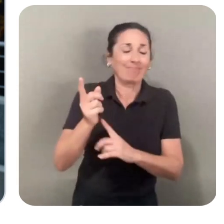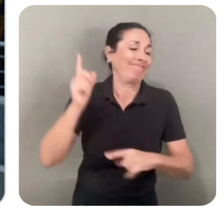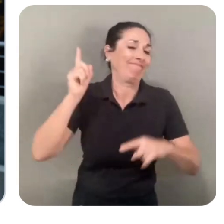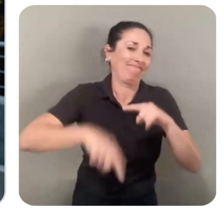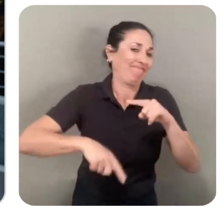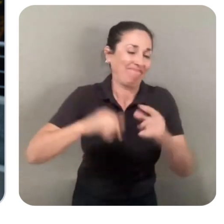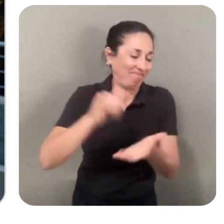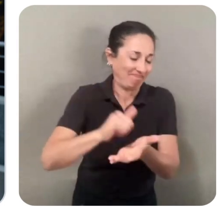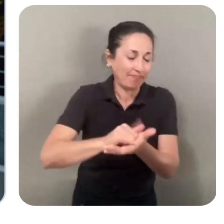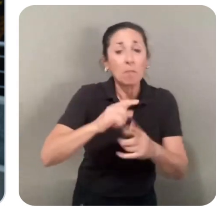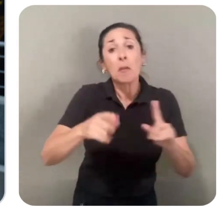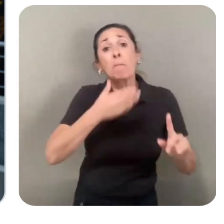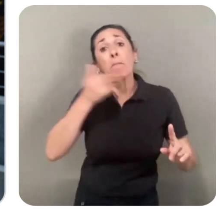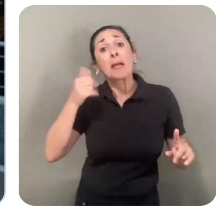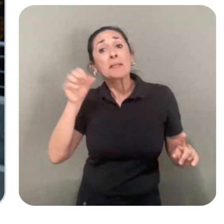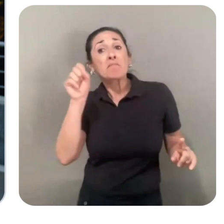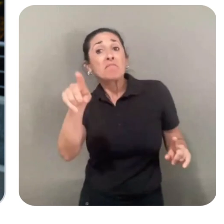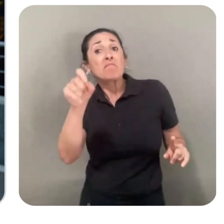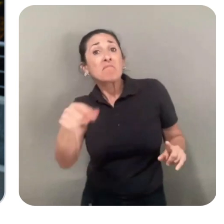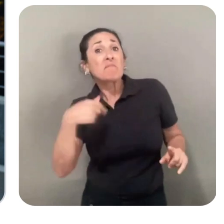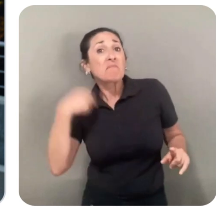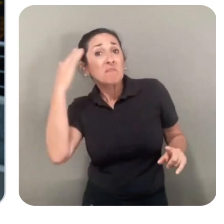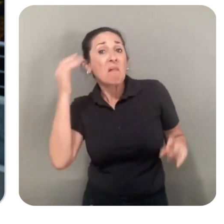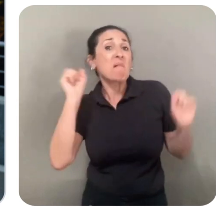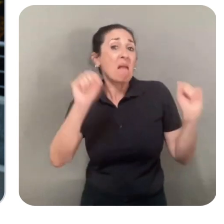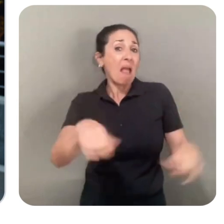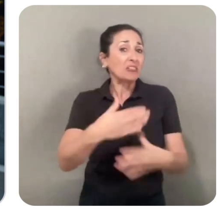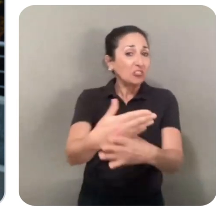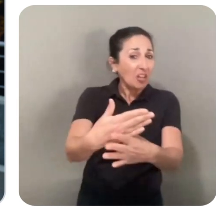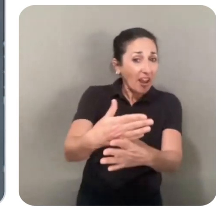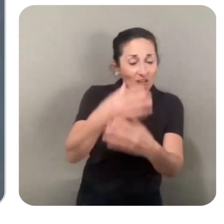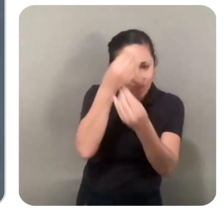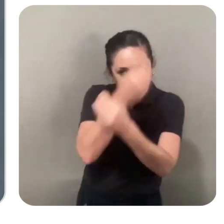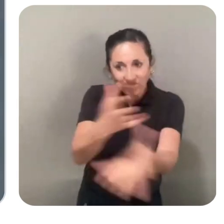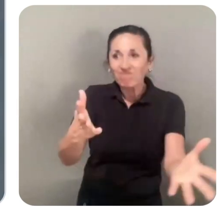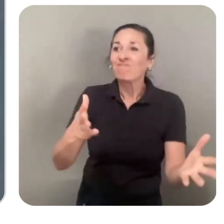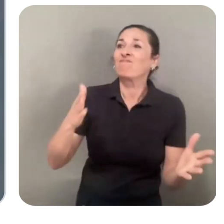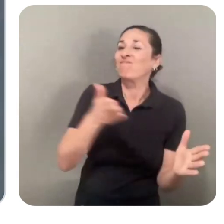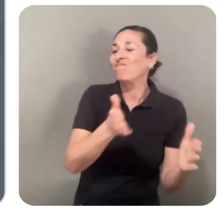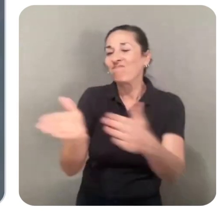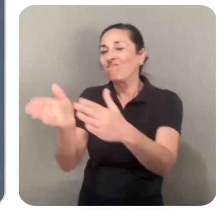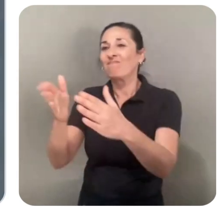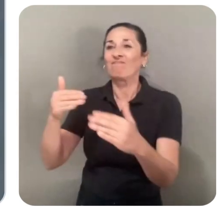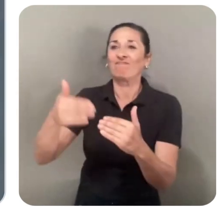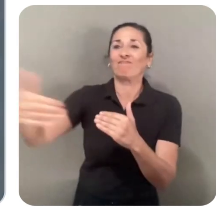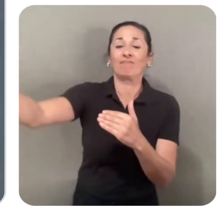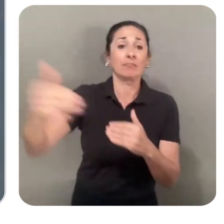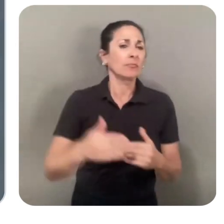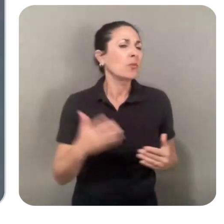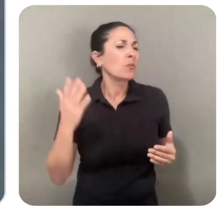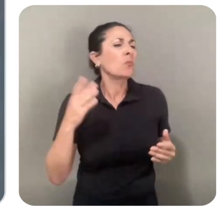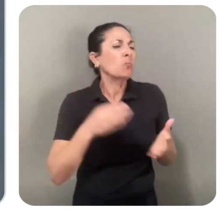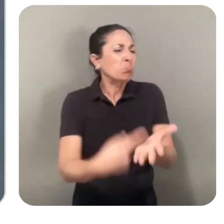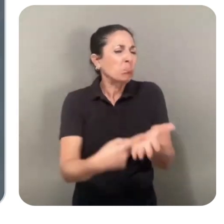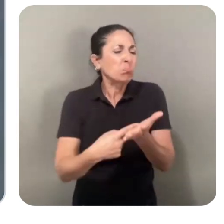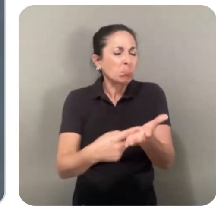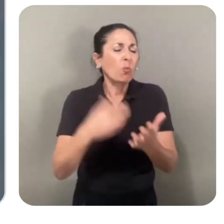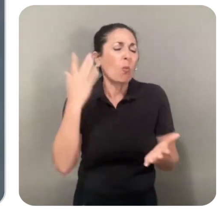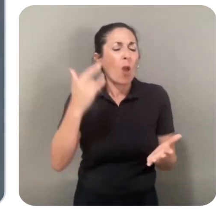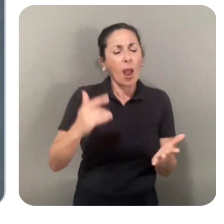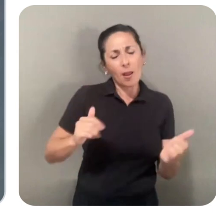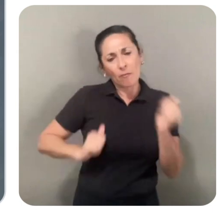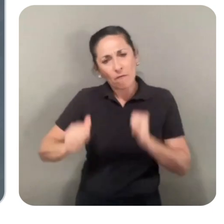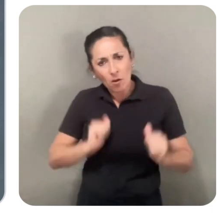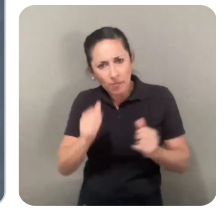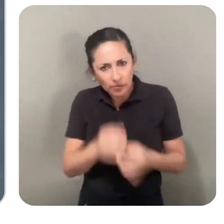the best tips I know and point you in the right direction for the rest. We'll discuss why performance matters, the general trade-offs